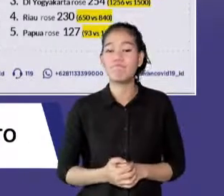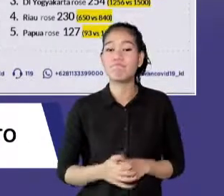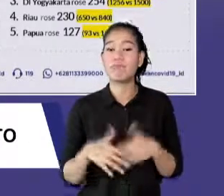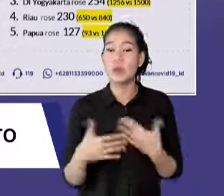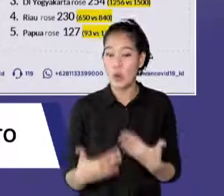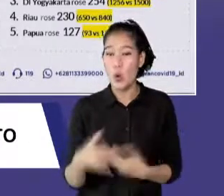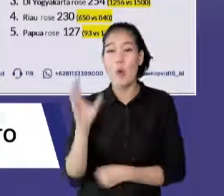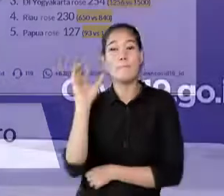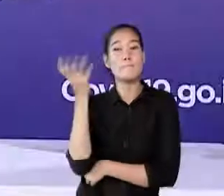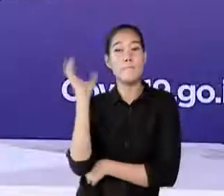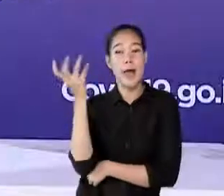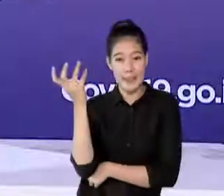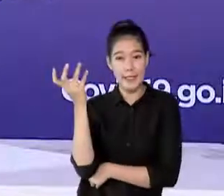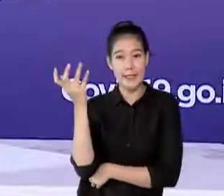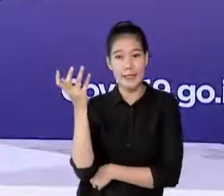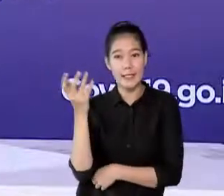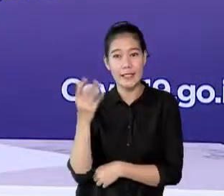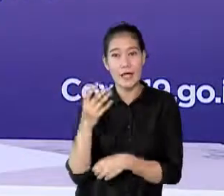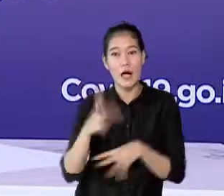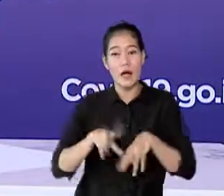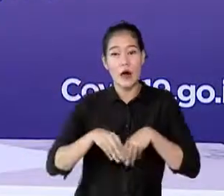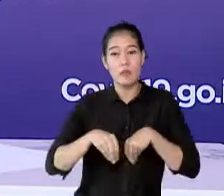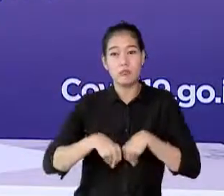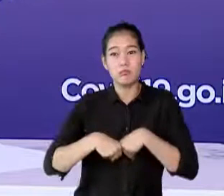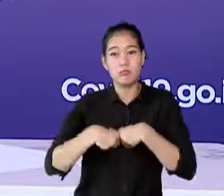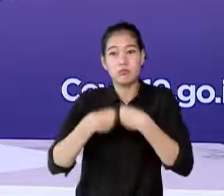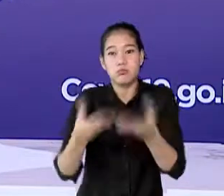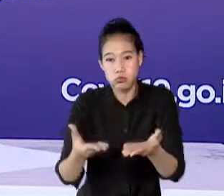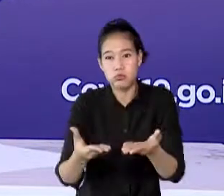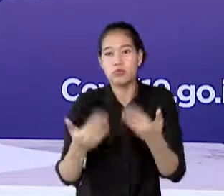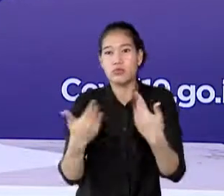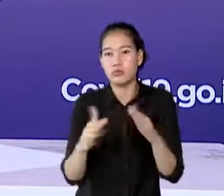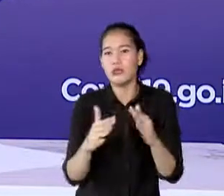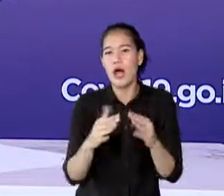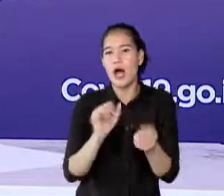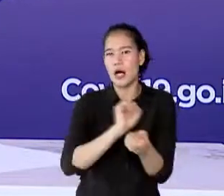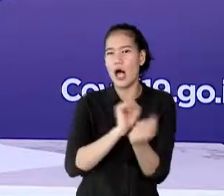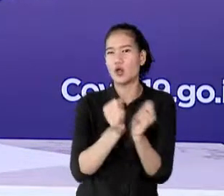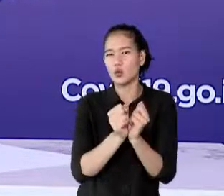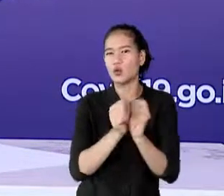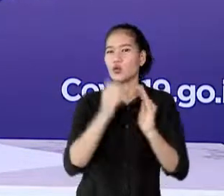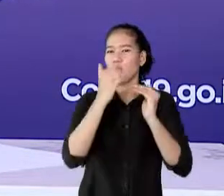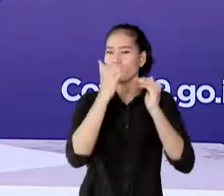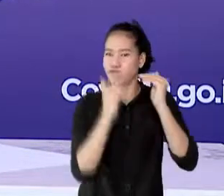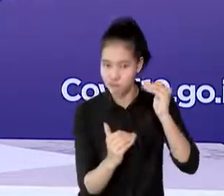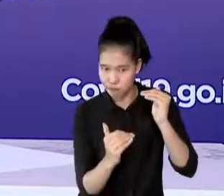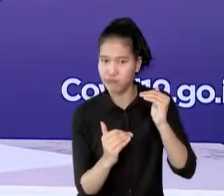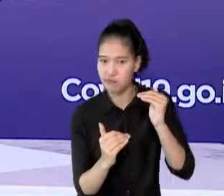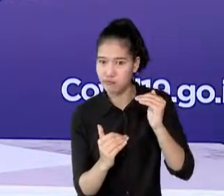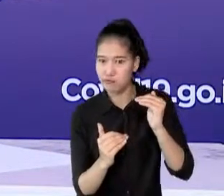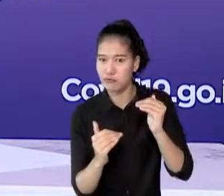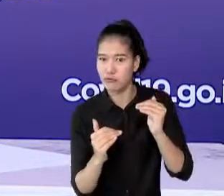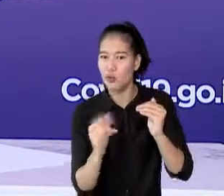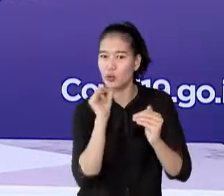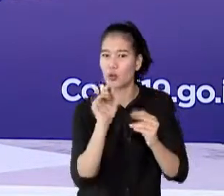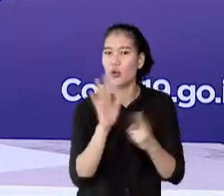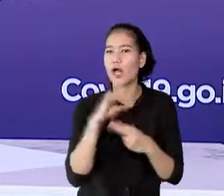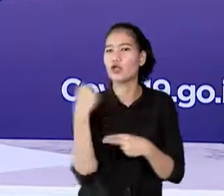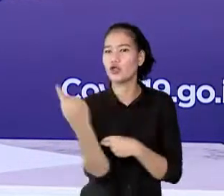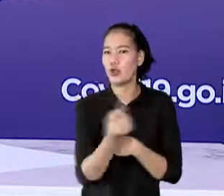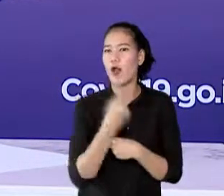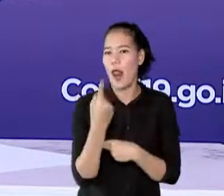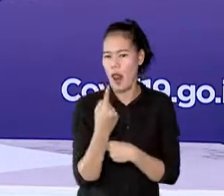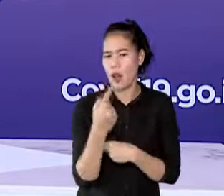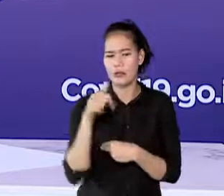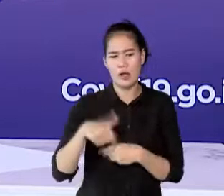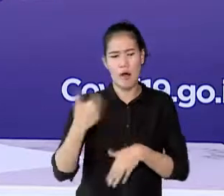So Banten's above contributions are behind the increase in positive cases and death nationally due to the process